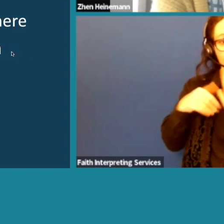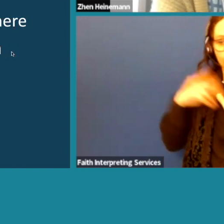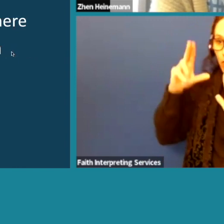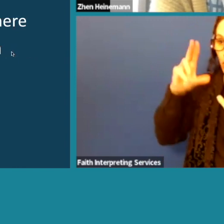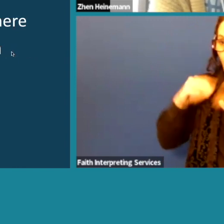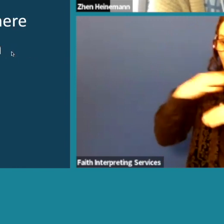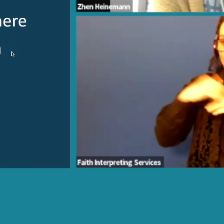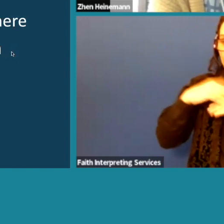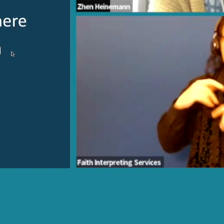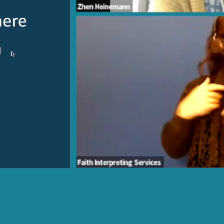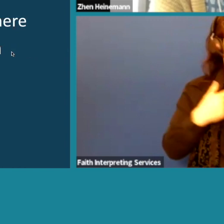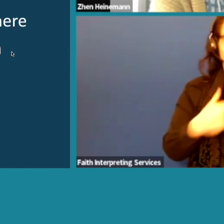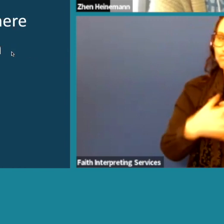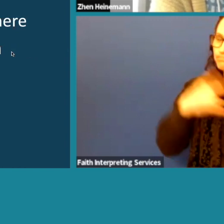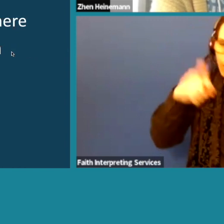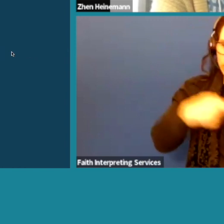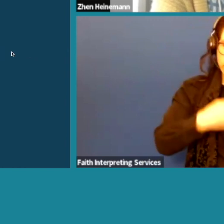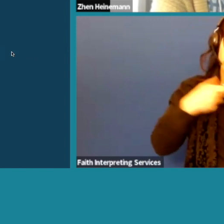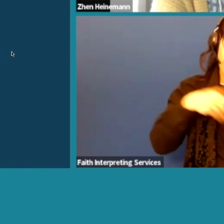they still must allow service animals.